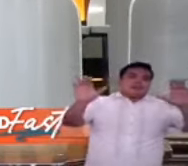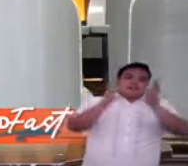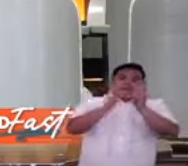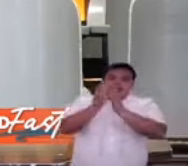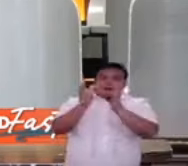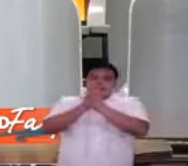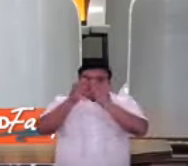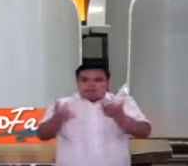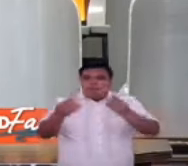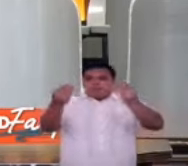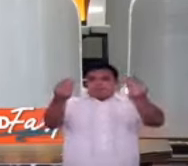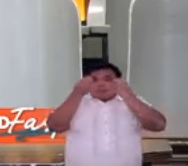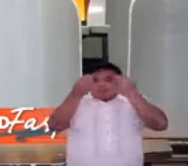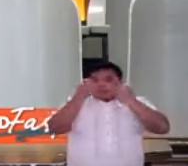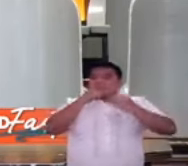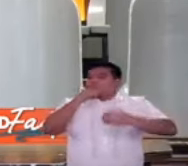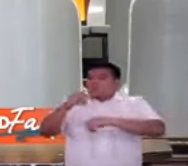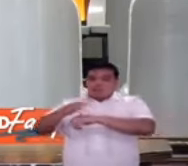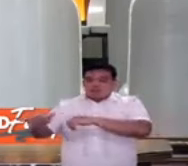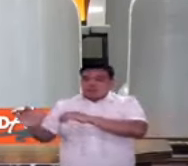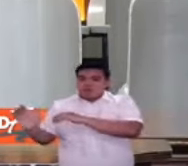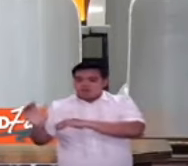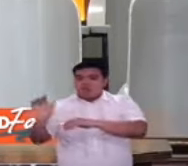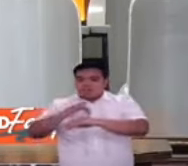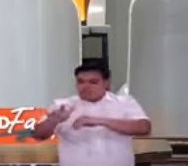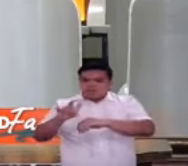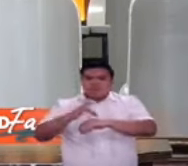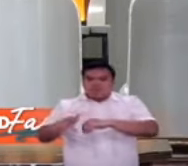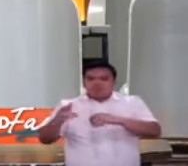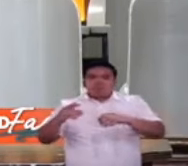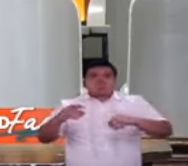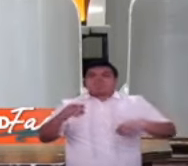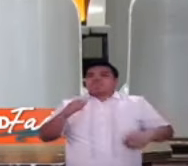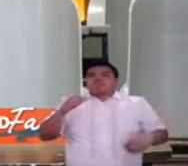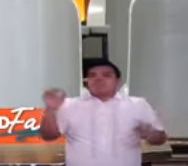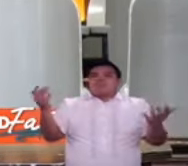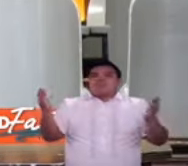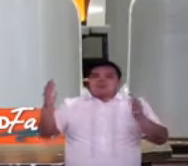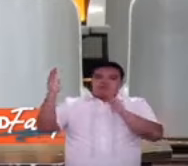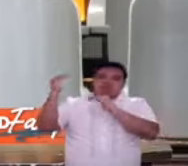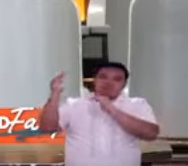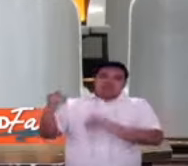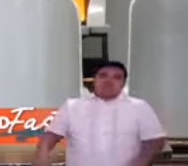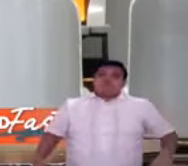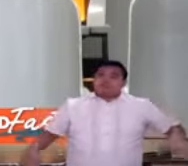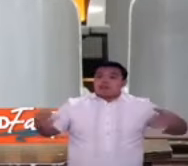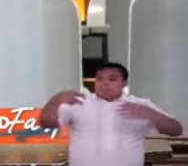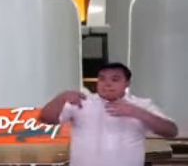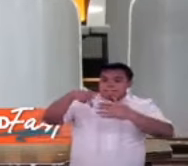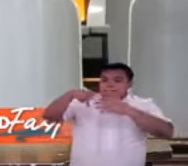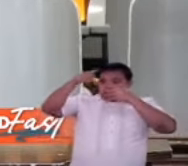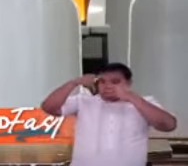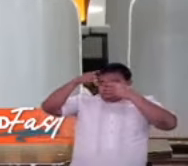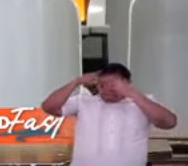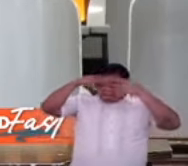teaches us that if we do not start early, hope will dim. Proverbs 19, verse